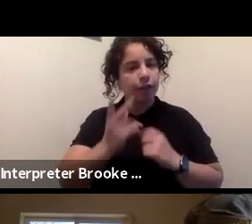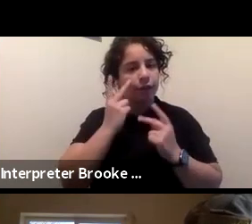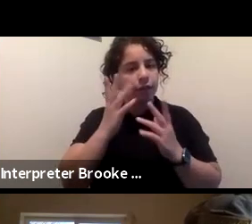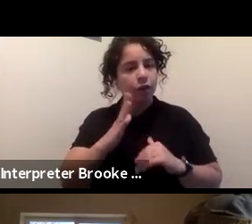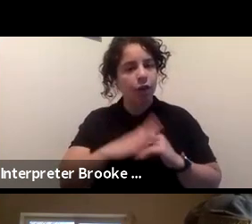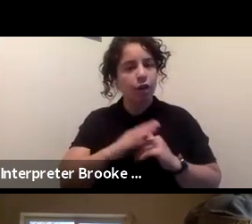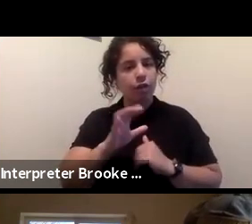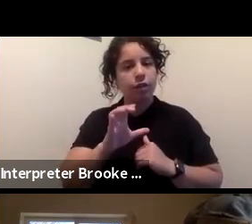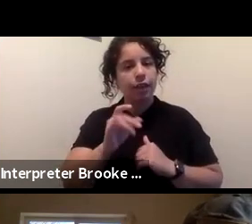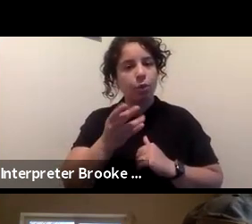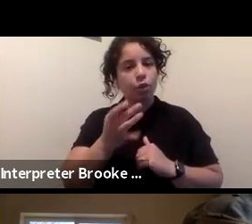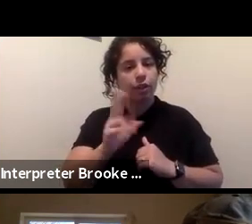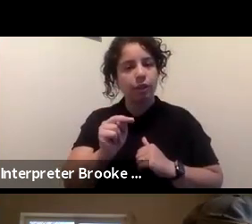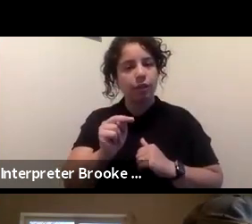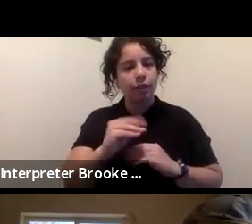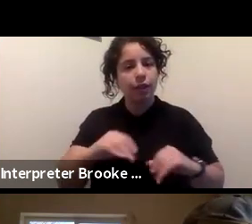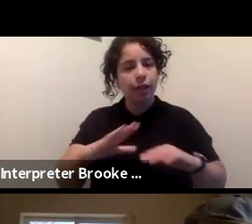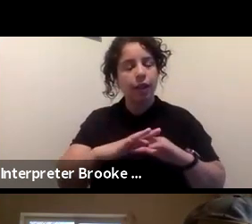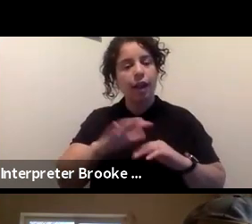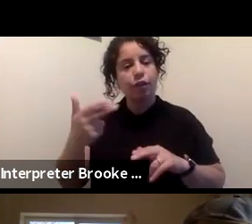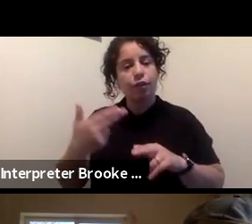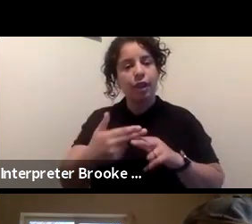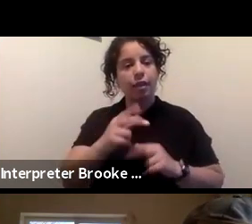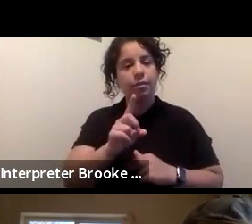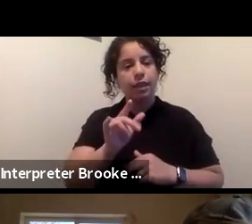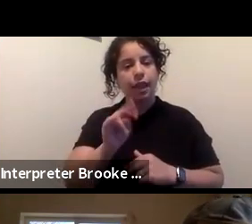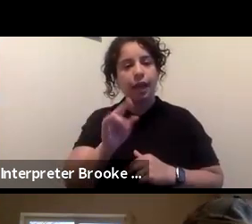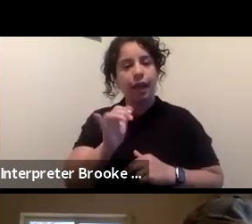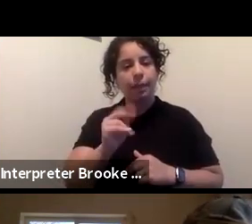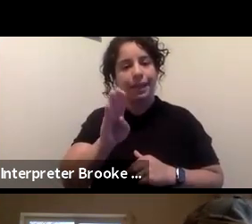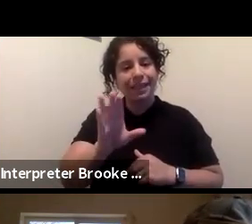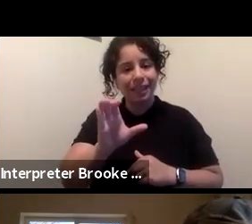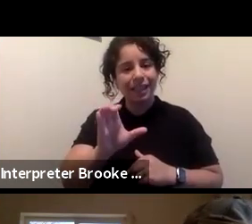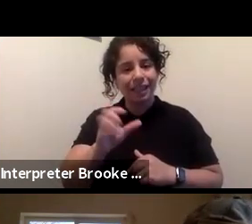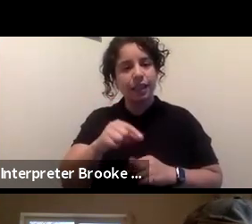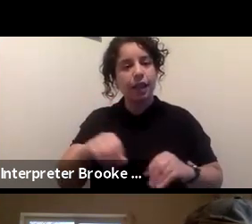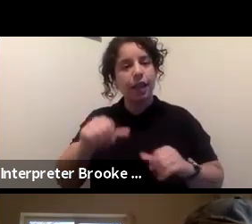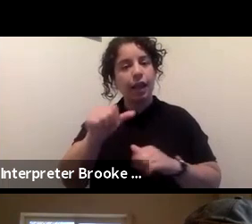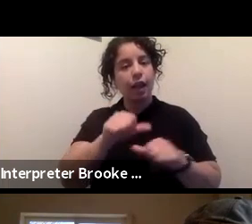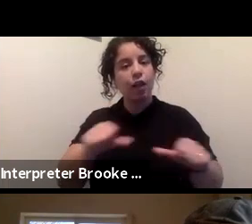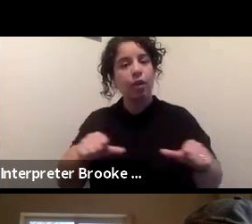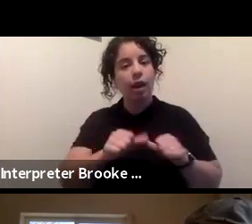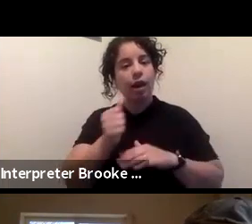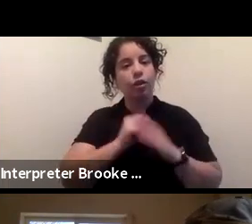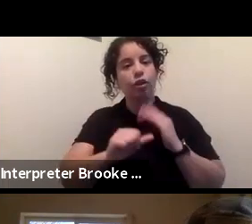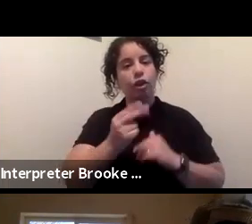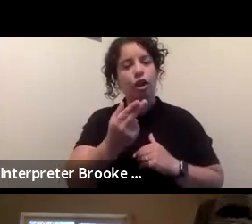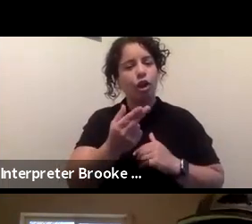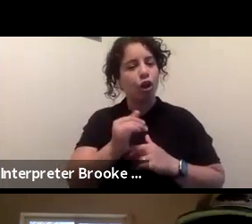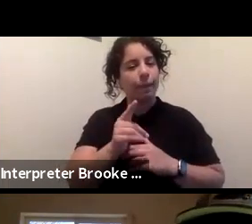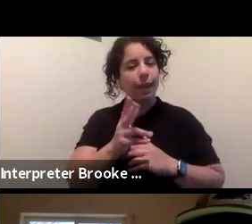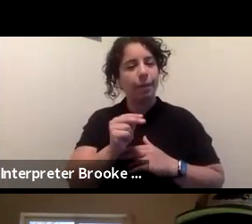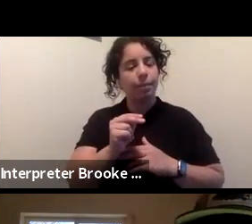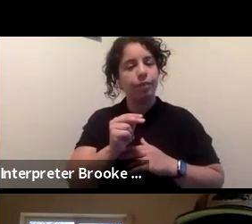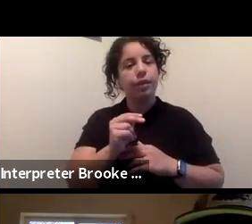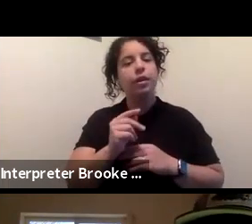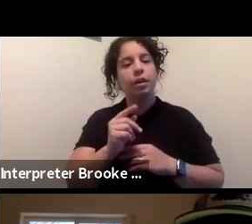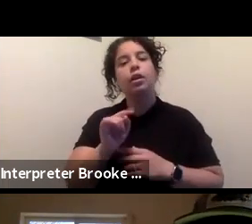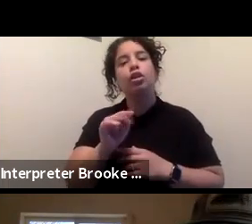Cowichan Nation. Also known as Duncan, BC. This area is part of the Hokomenum Treaty Group, which is in stage 5